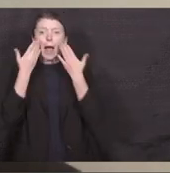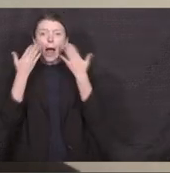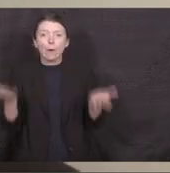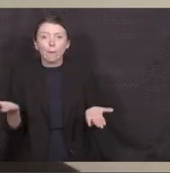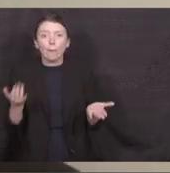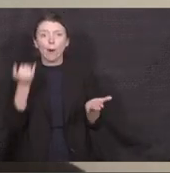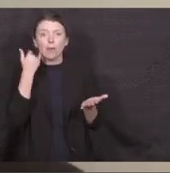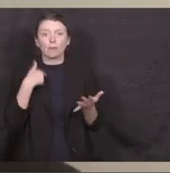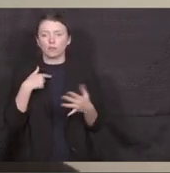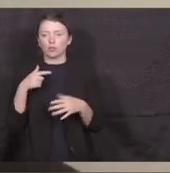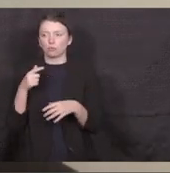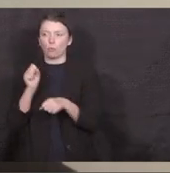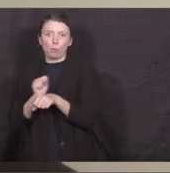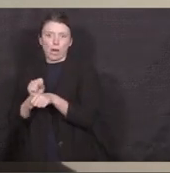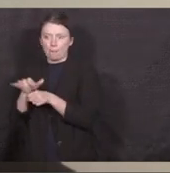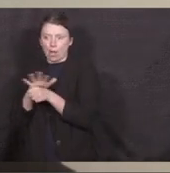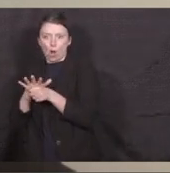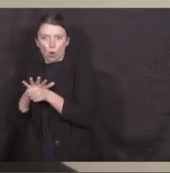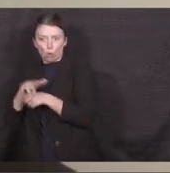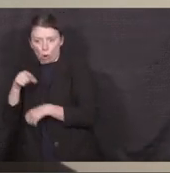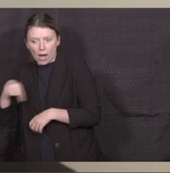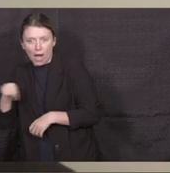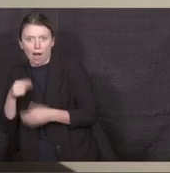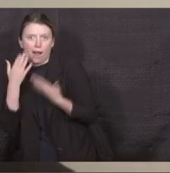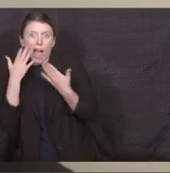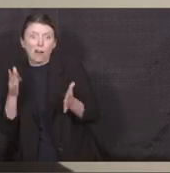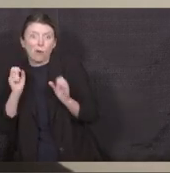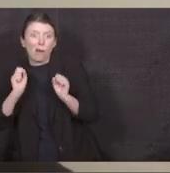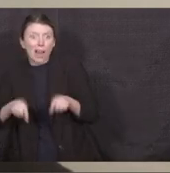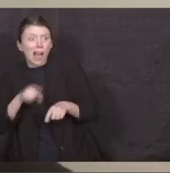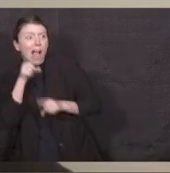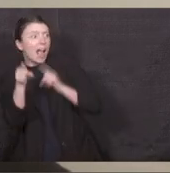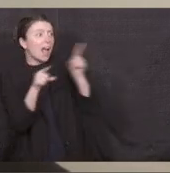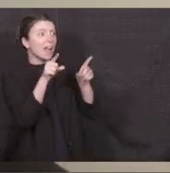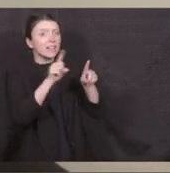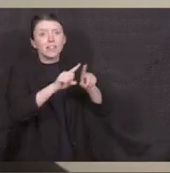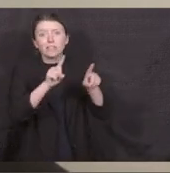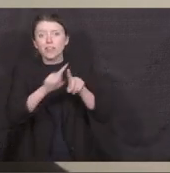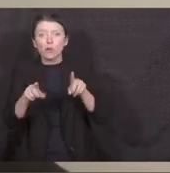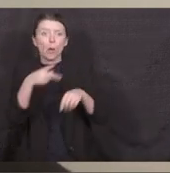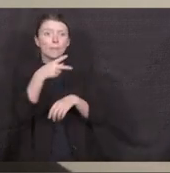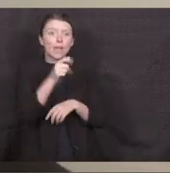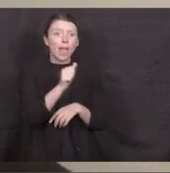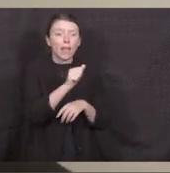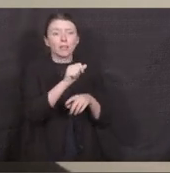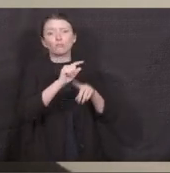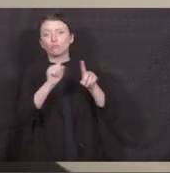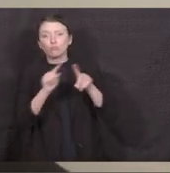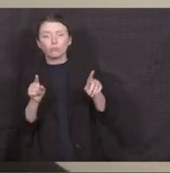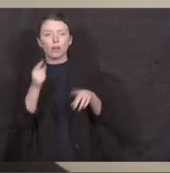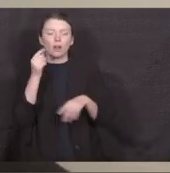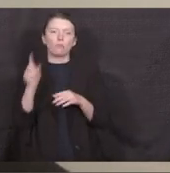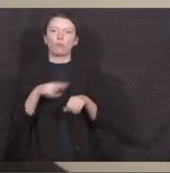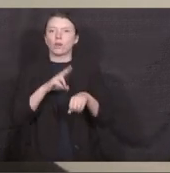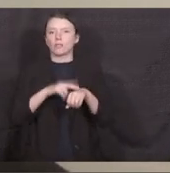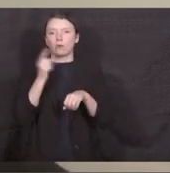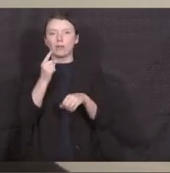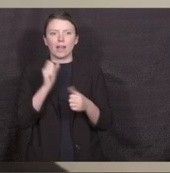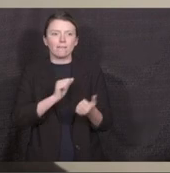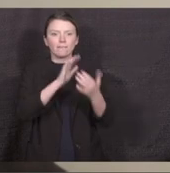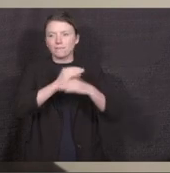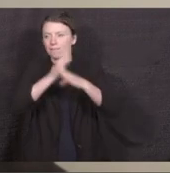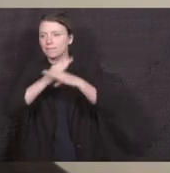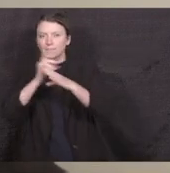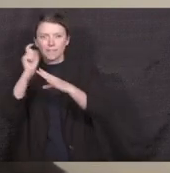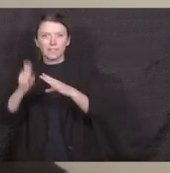just working in my local barbershop that I can actually work on a production set. Now, there are some hoops that you need to jump through that